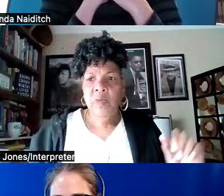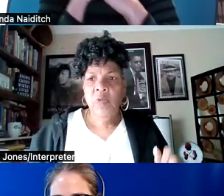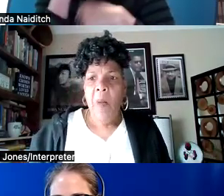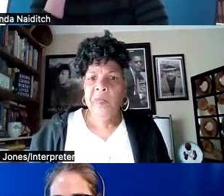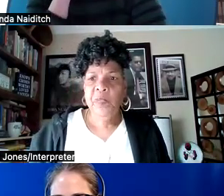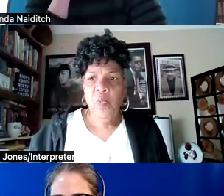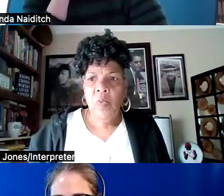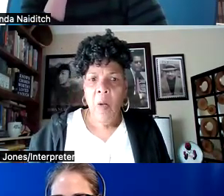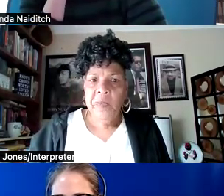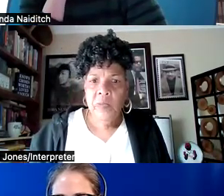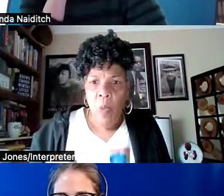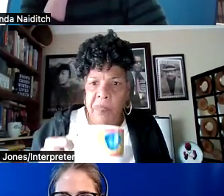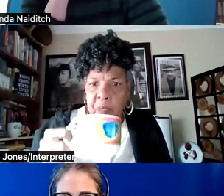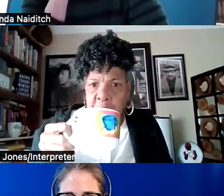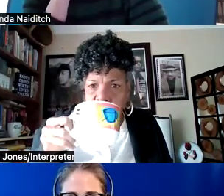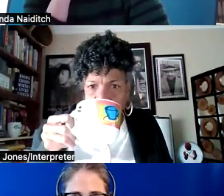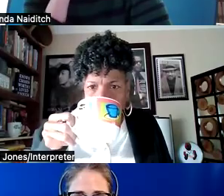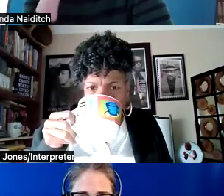Okay, great. Wonderful.